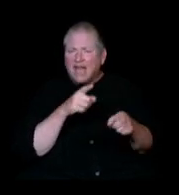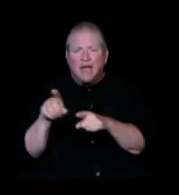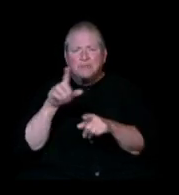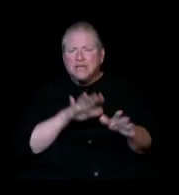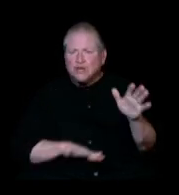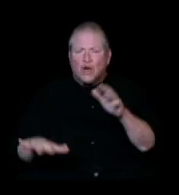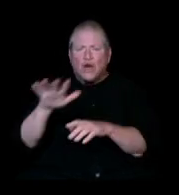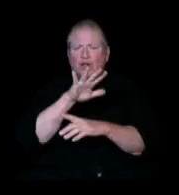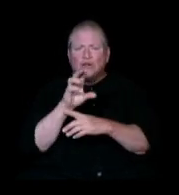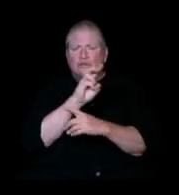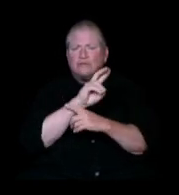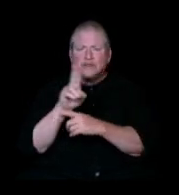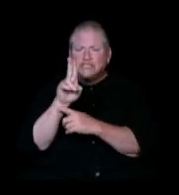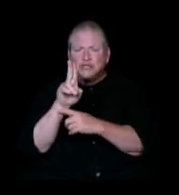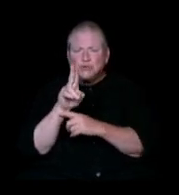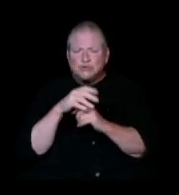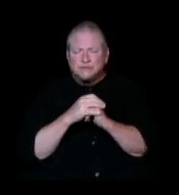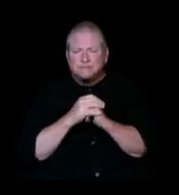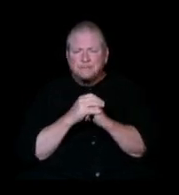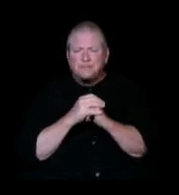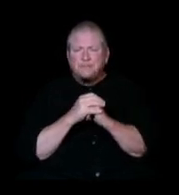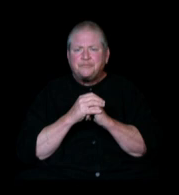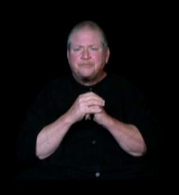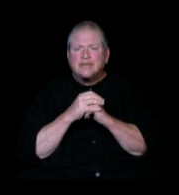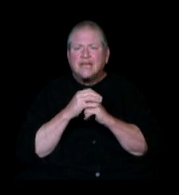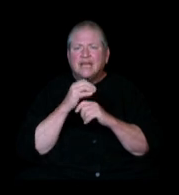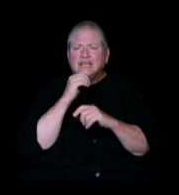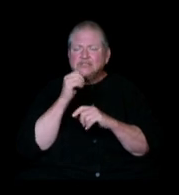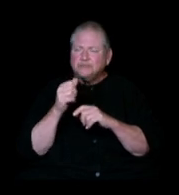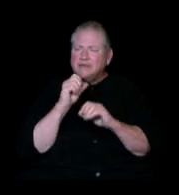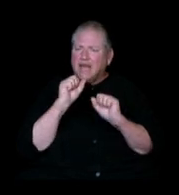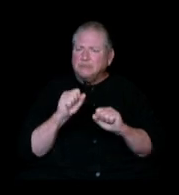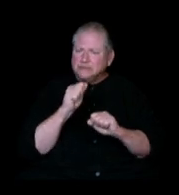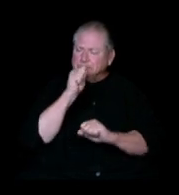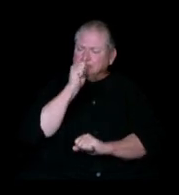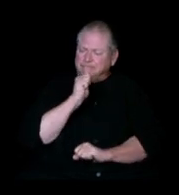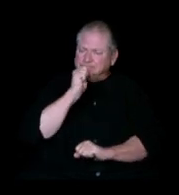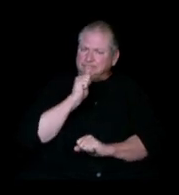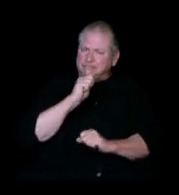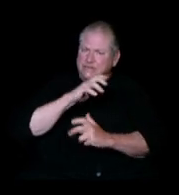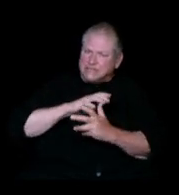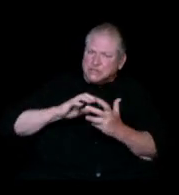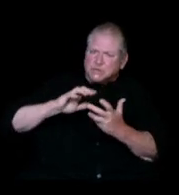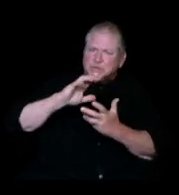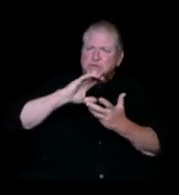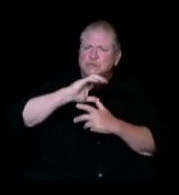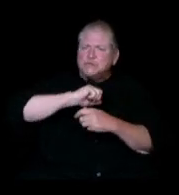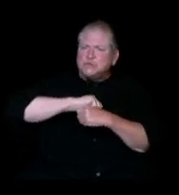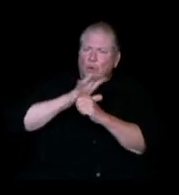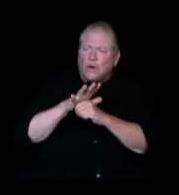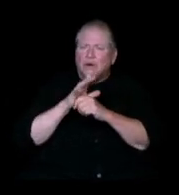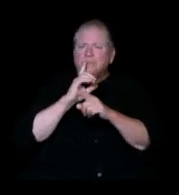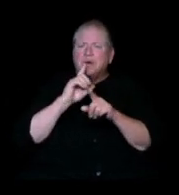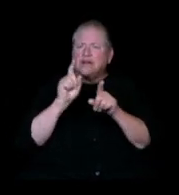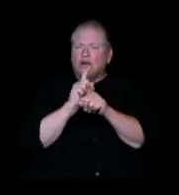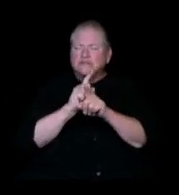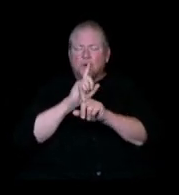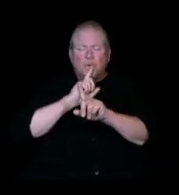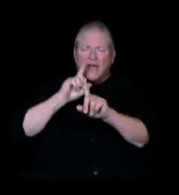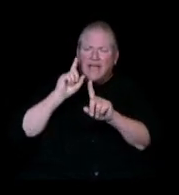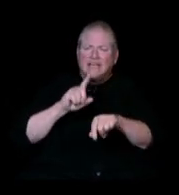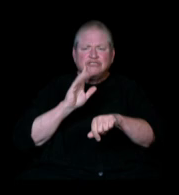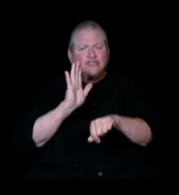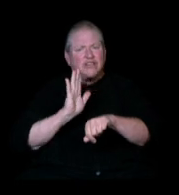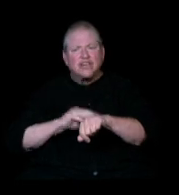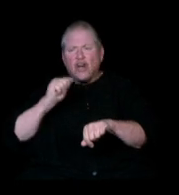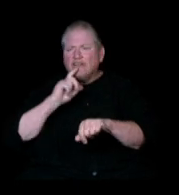institution to not just ride out the storm, but answer the call to action and excellence. And I